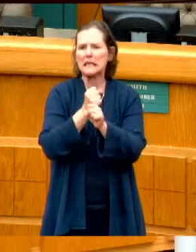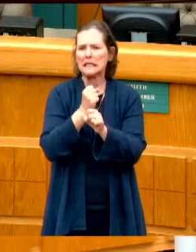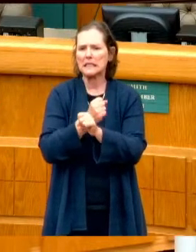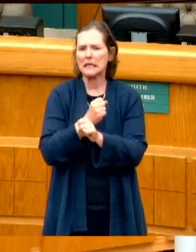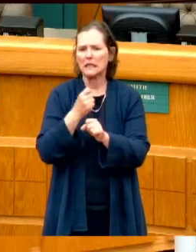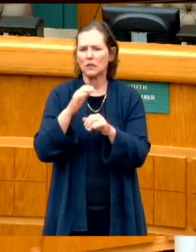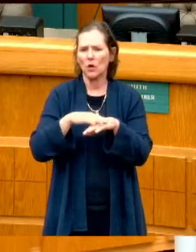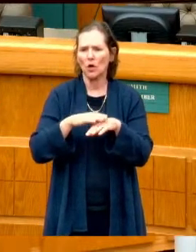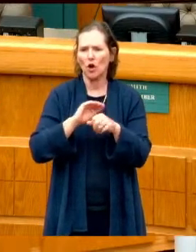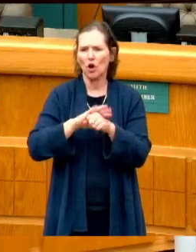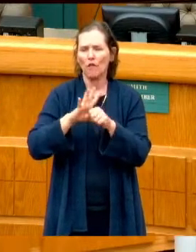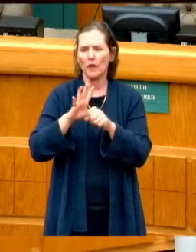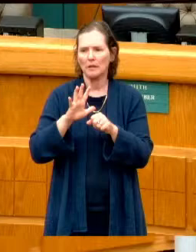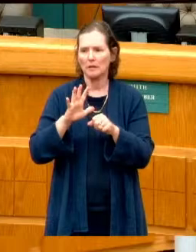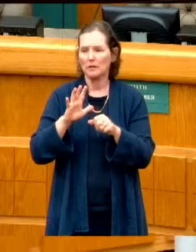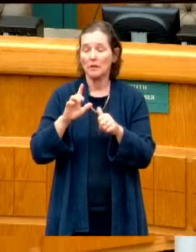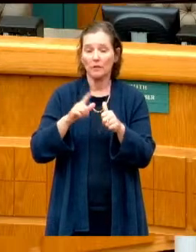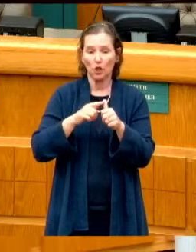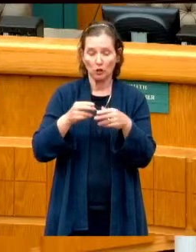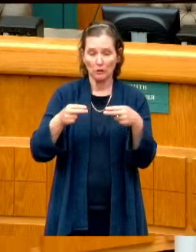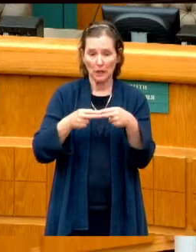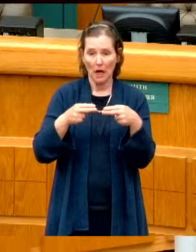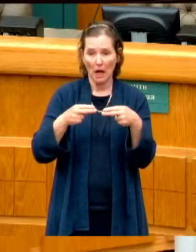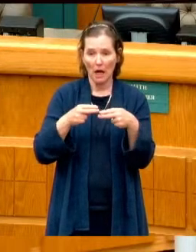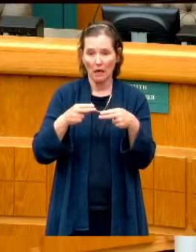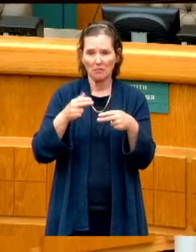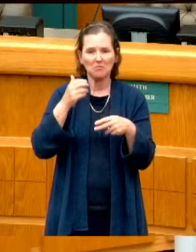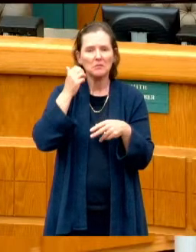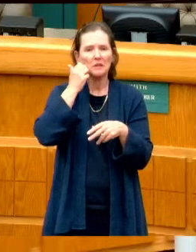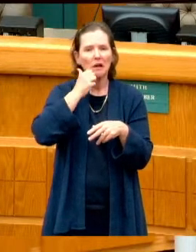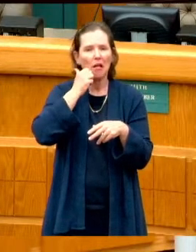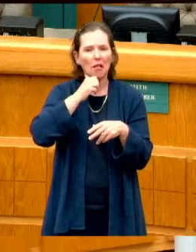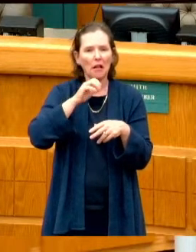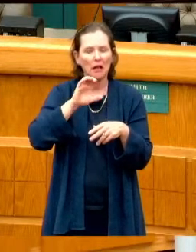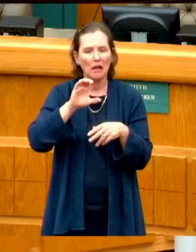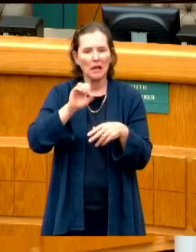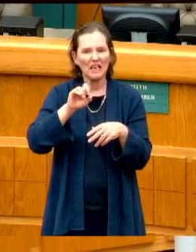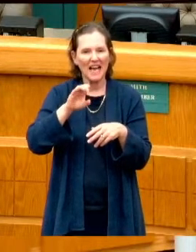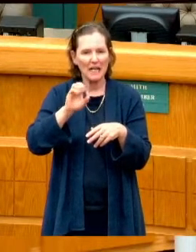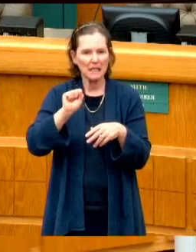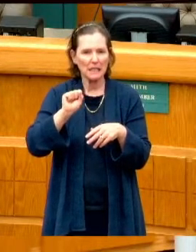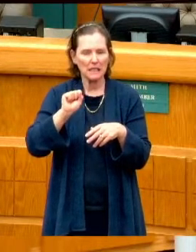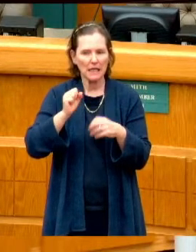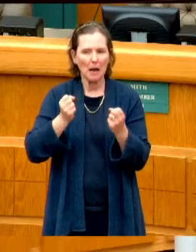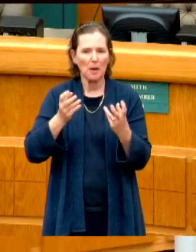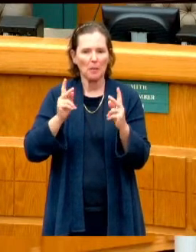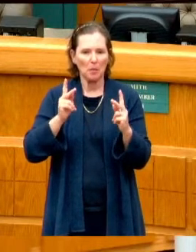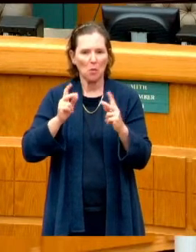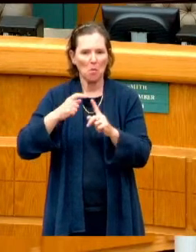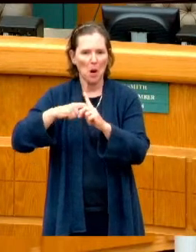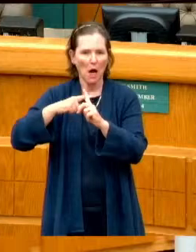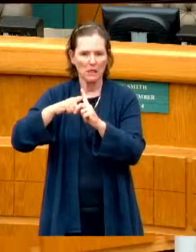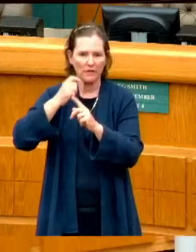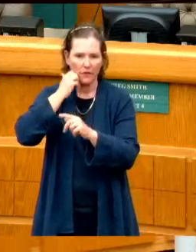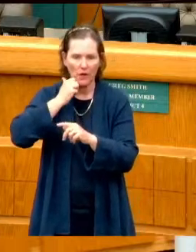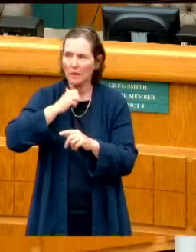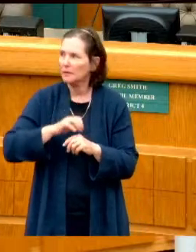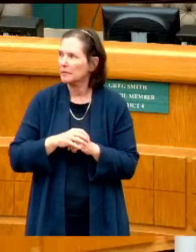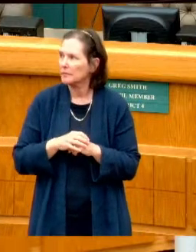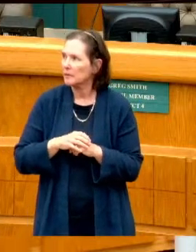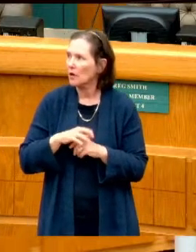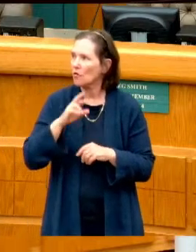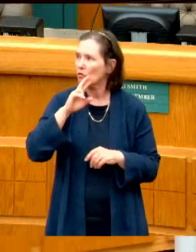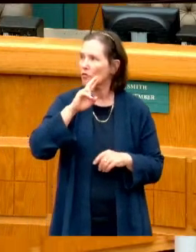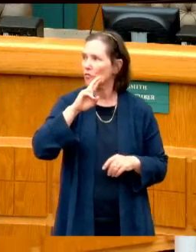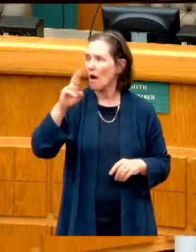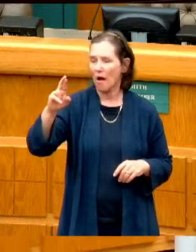the first slide you're going to see is going to have the daily COVID-19 cases. And if you look at the side, on the right side